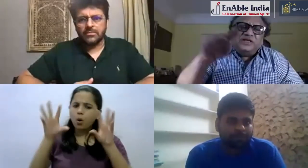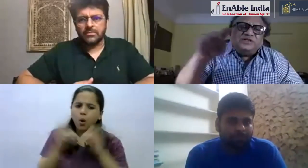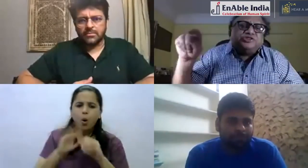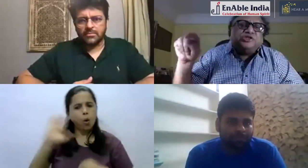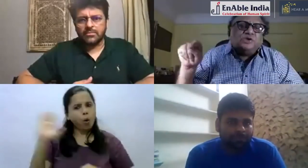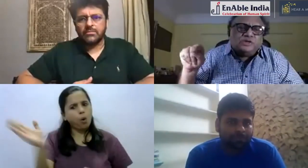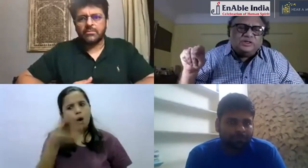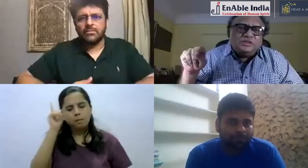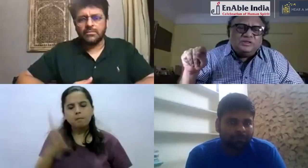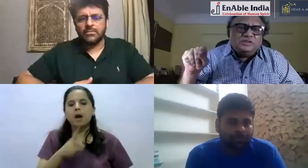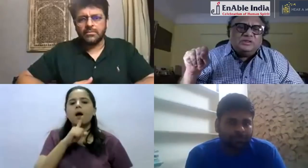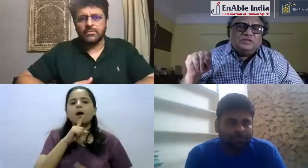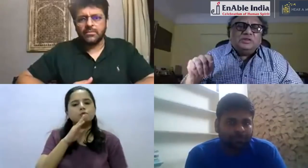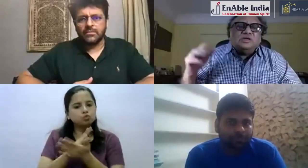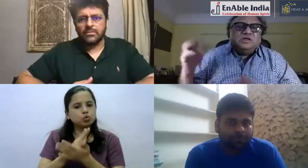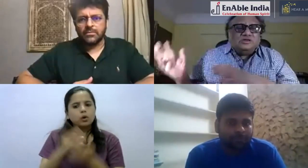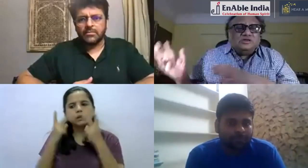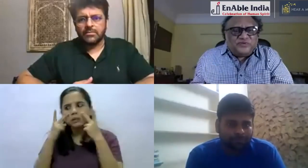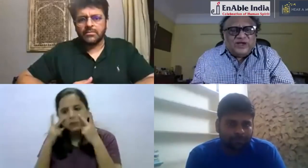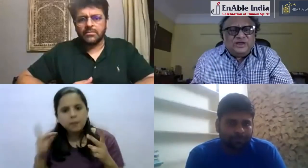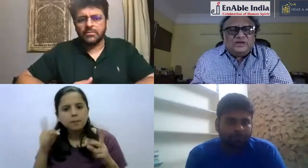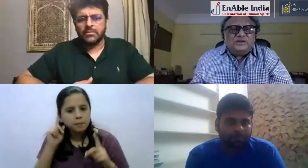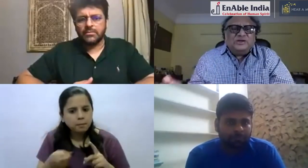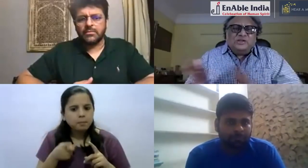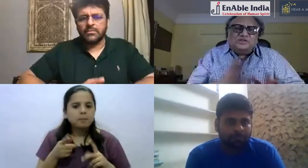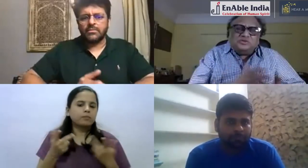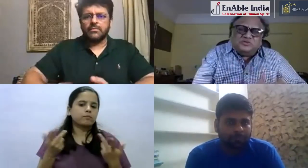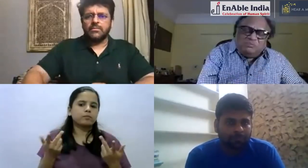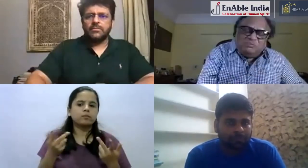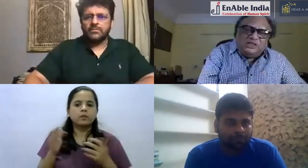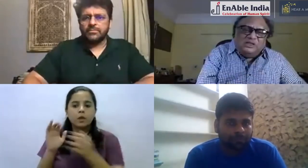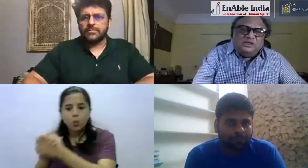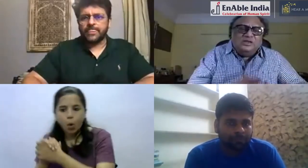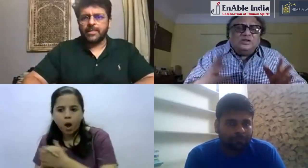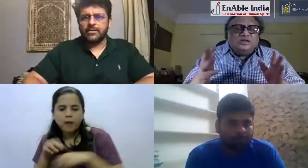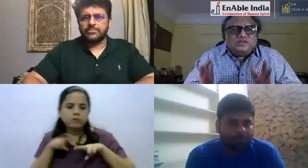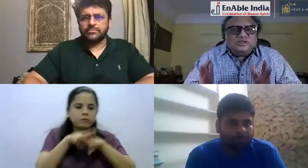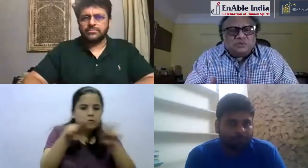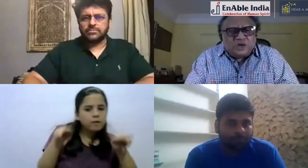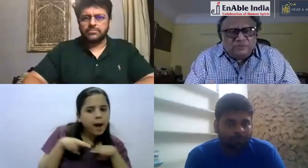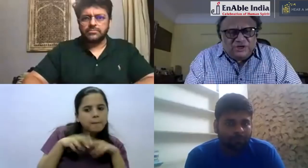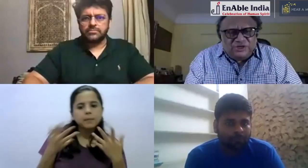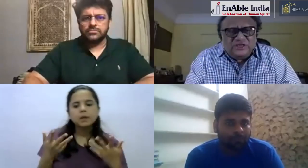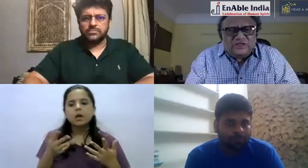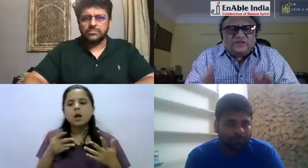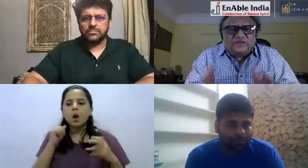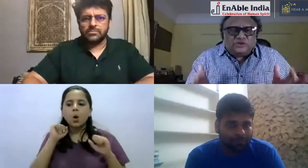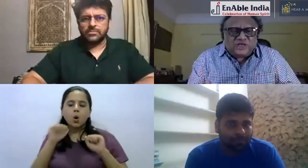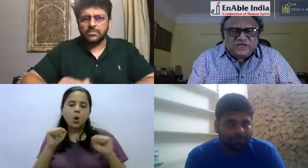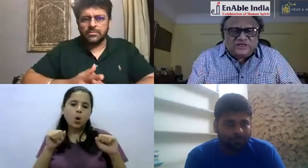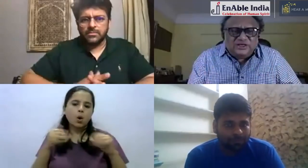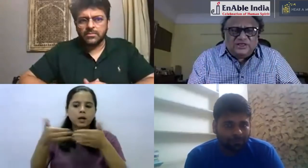should ensure his friend, his family, his community,